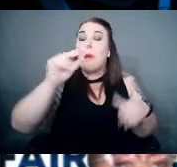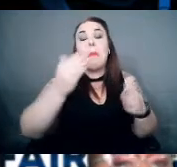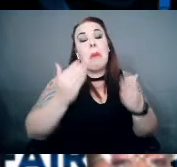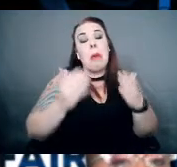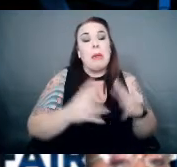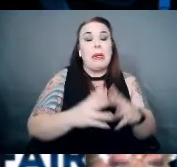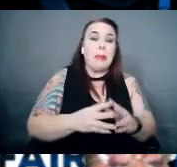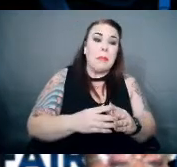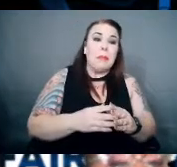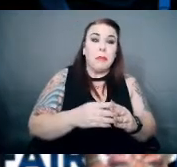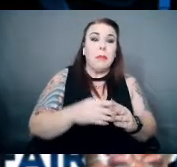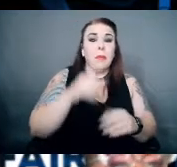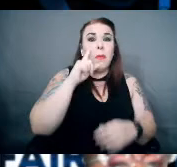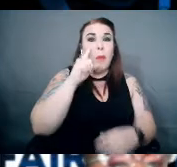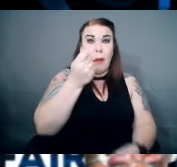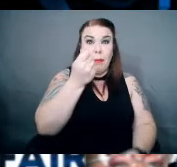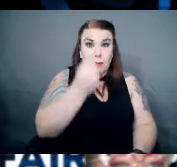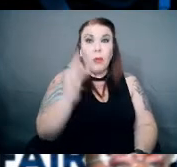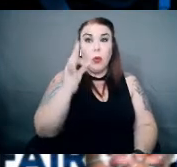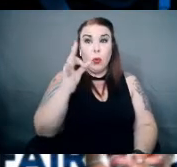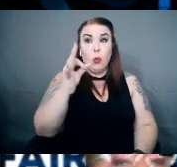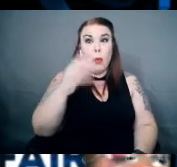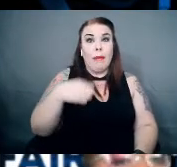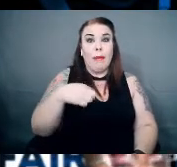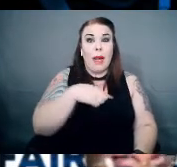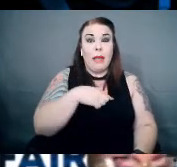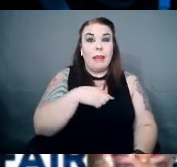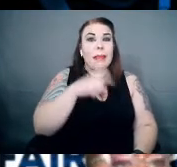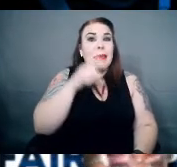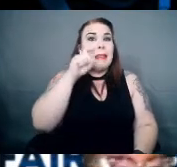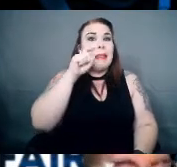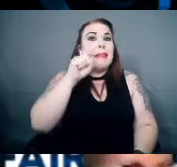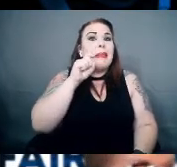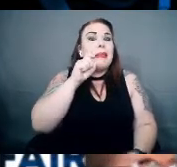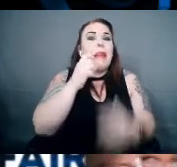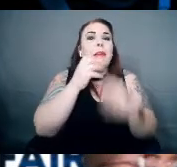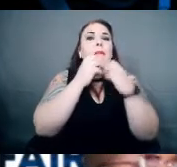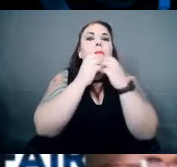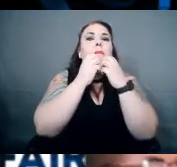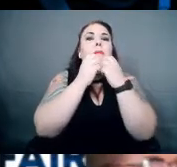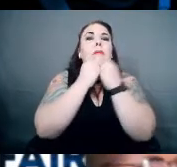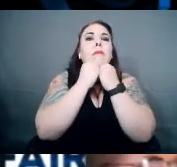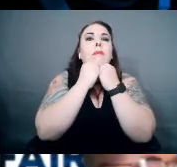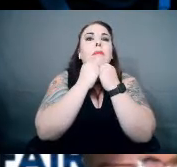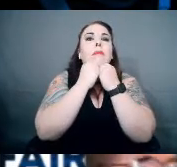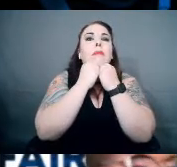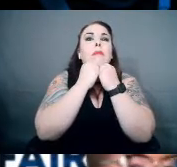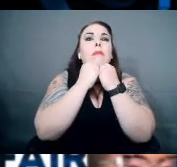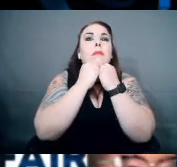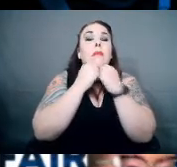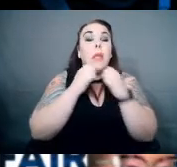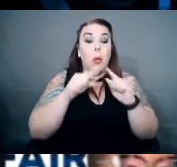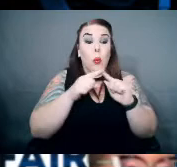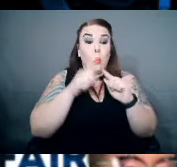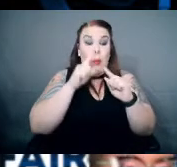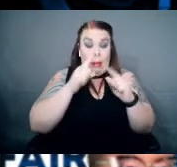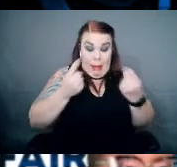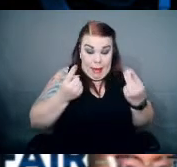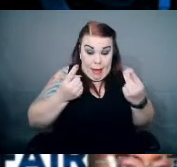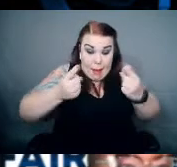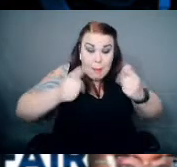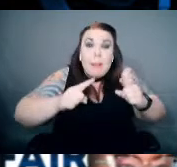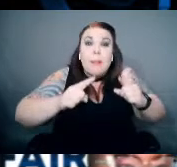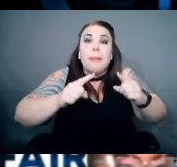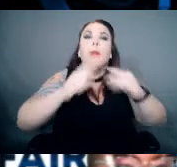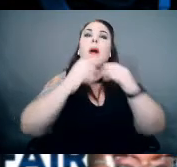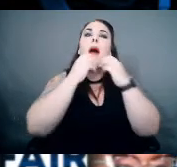quite a few of us, sex really is sacred. And it feels sacred when we're doing it. And it's closer to what